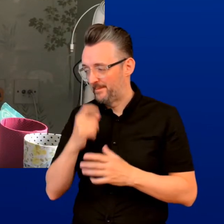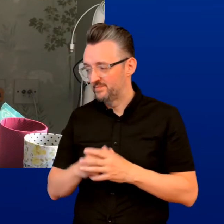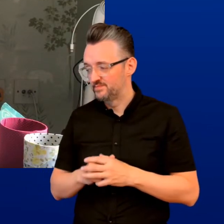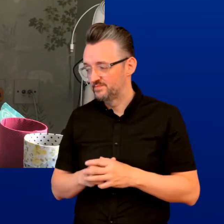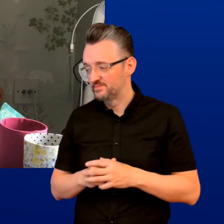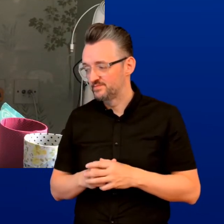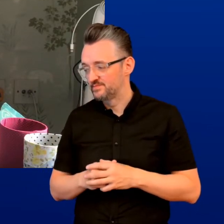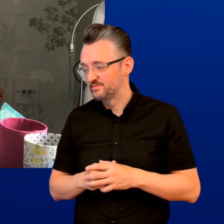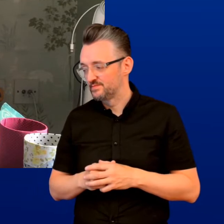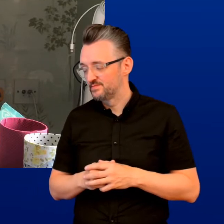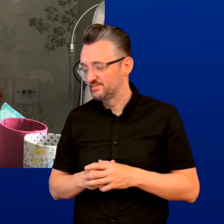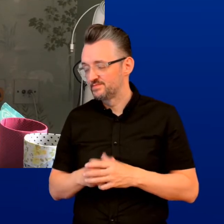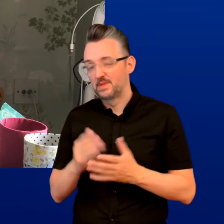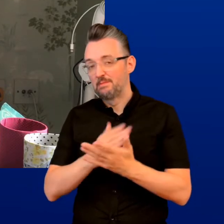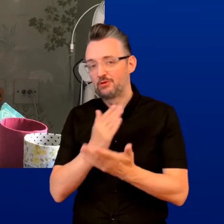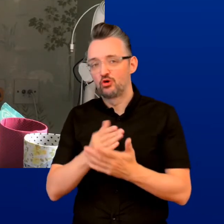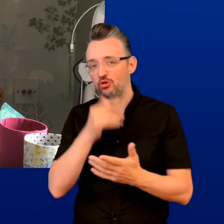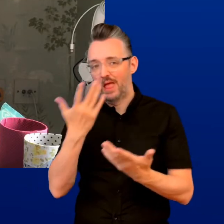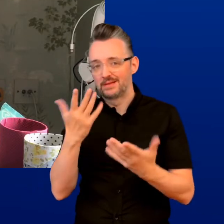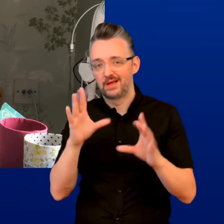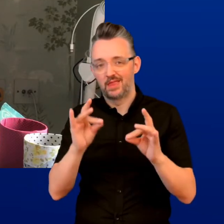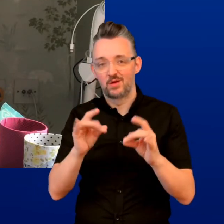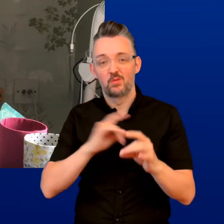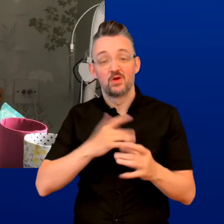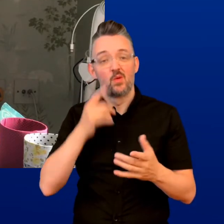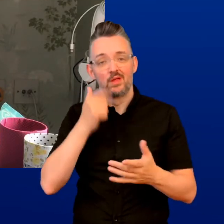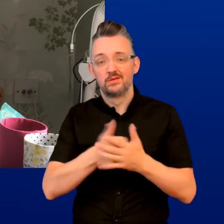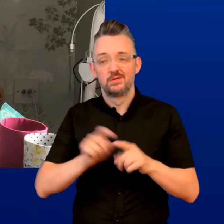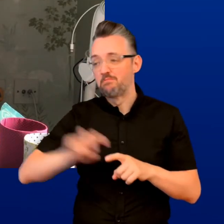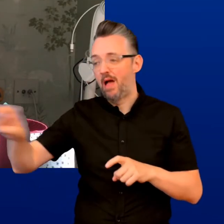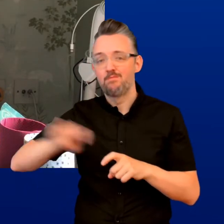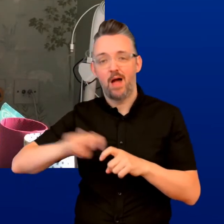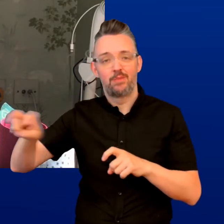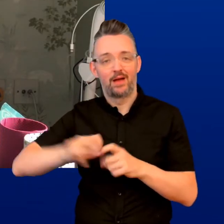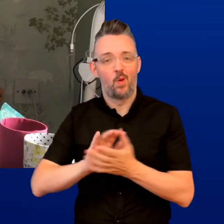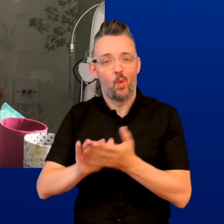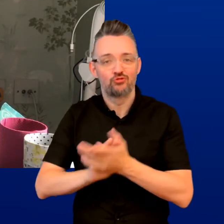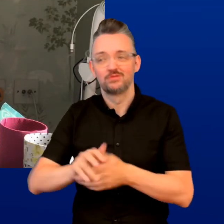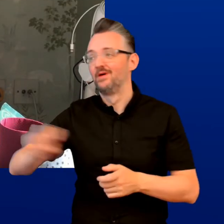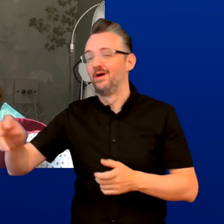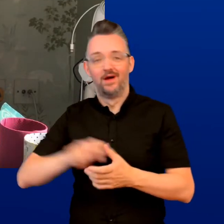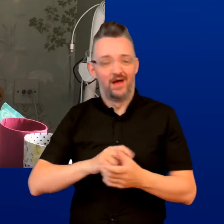But try and keep your hands away from it, or you'll be running, washing your hands all the time.